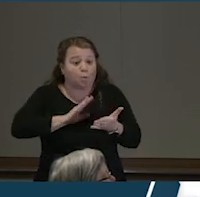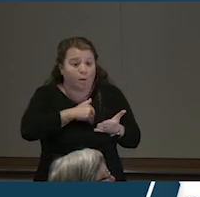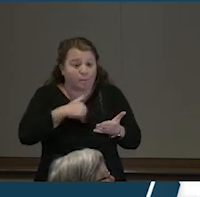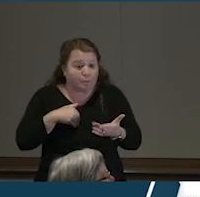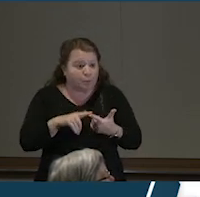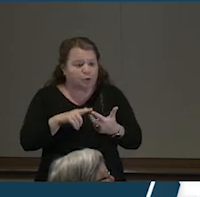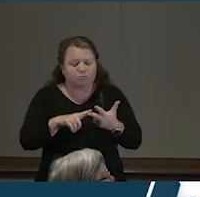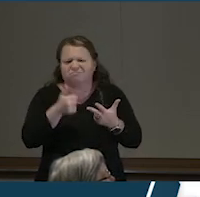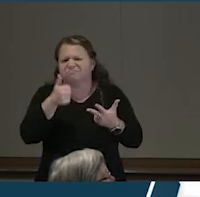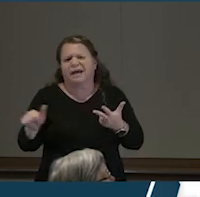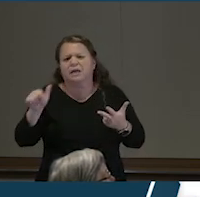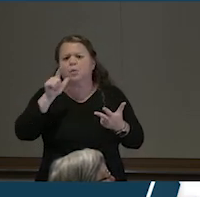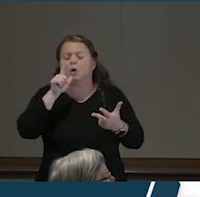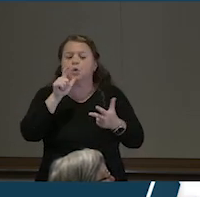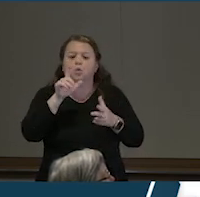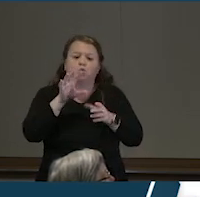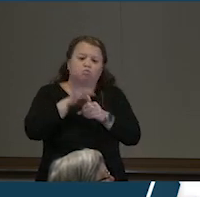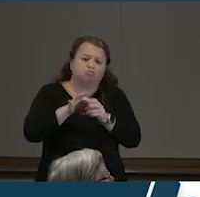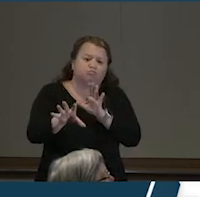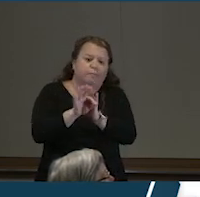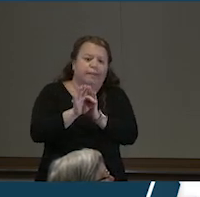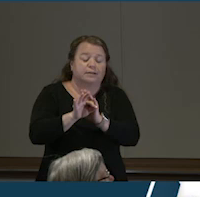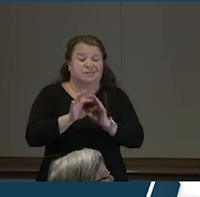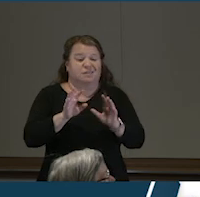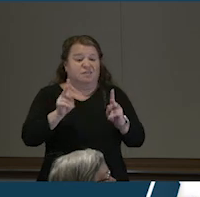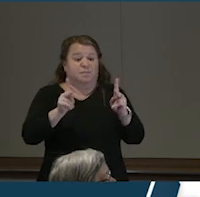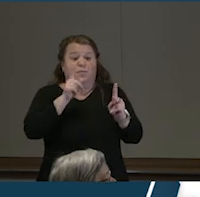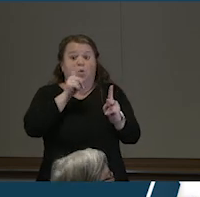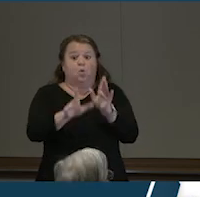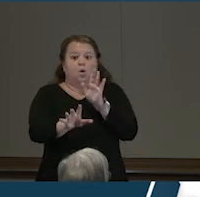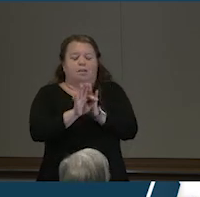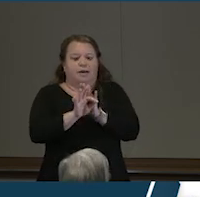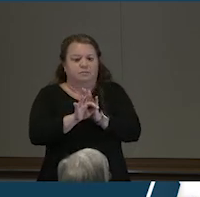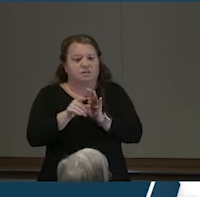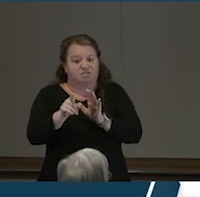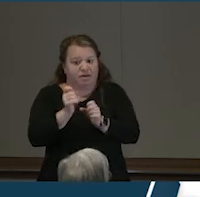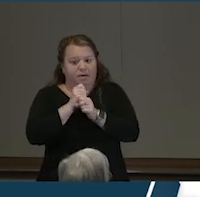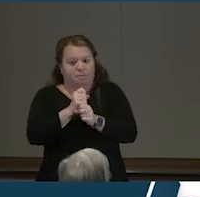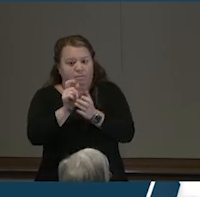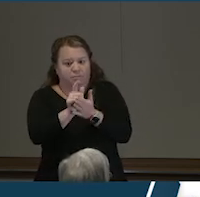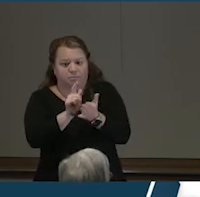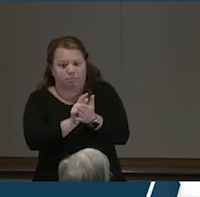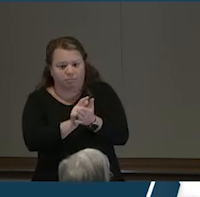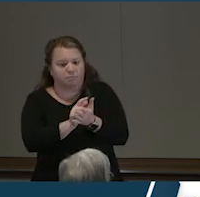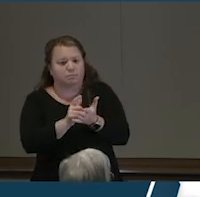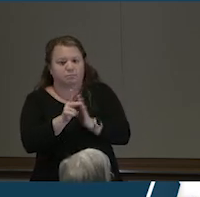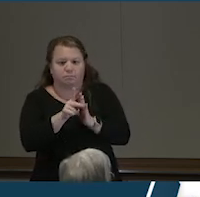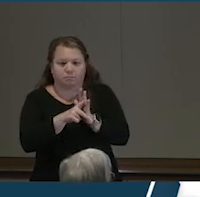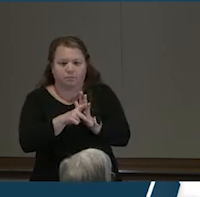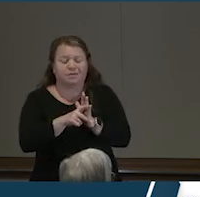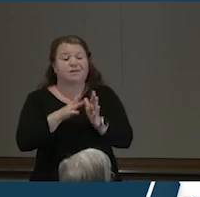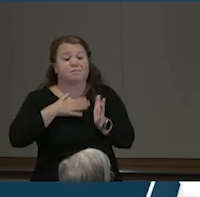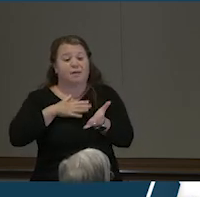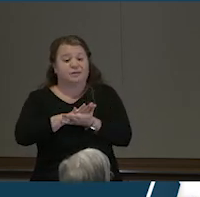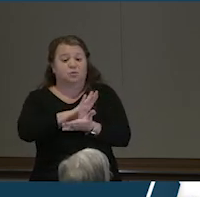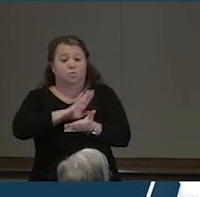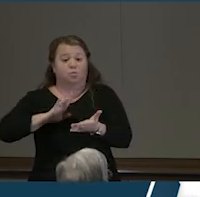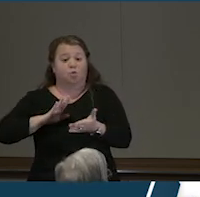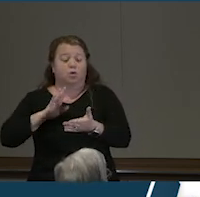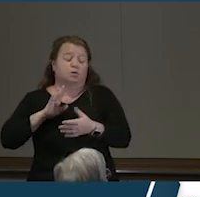really anybody who's elected, because those people who are elected are policymakers. My school board, Broward